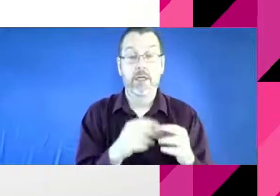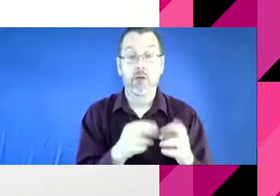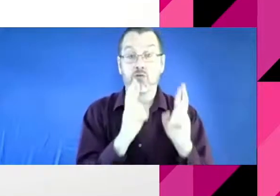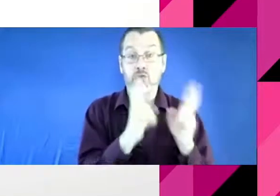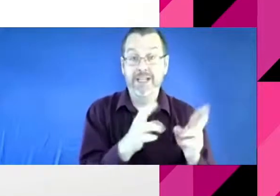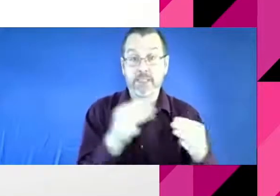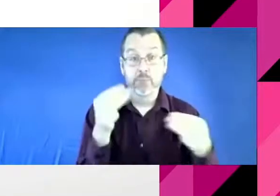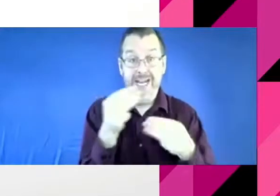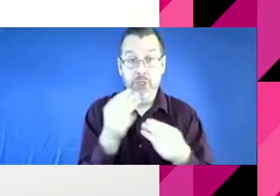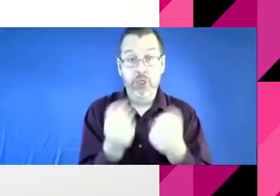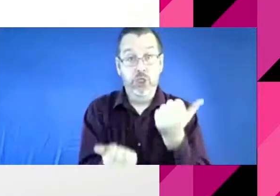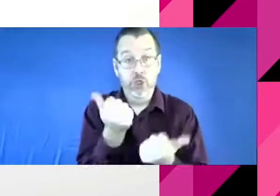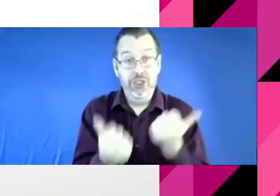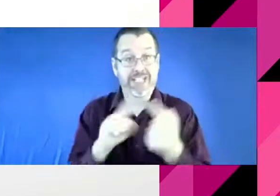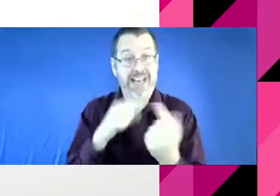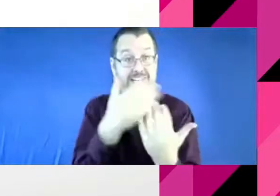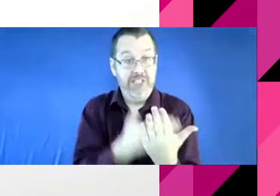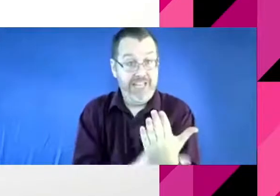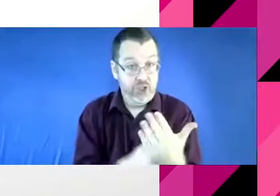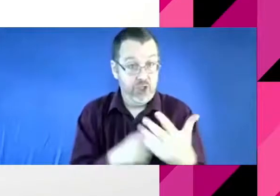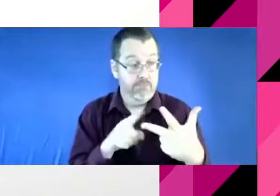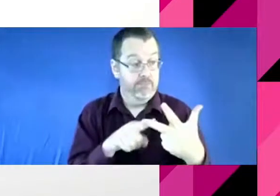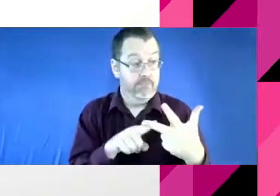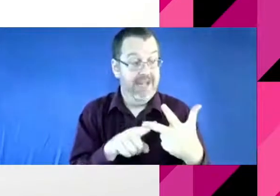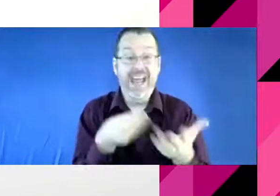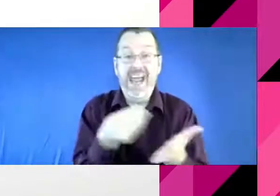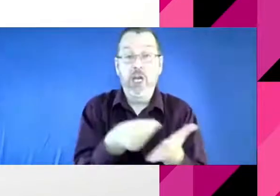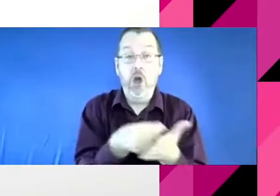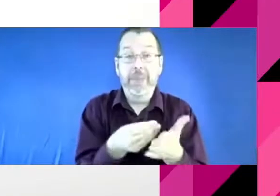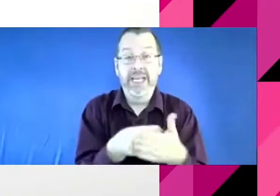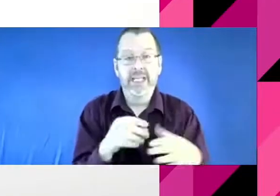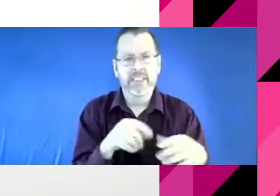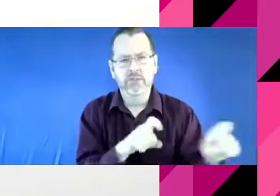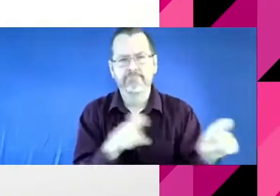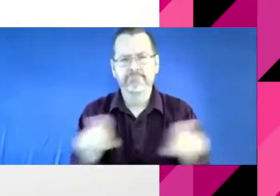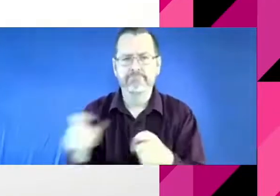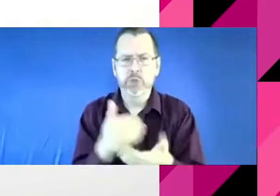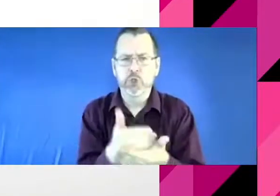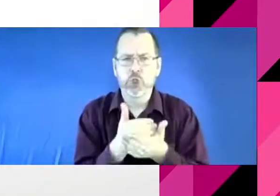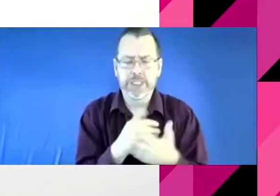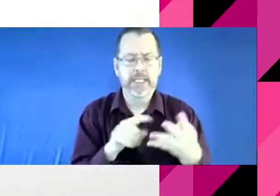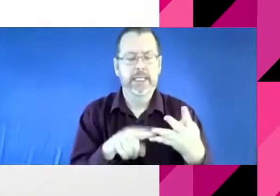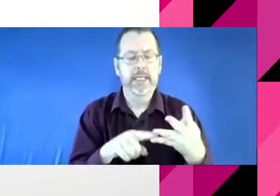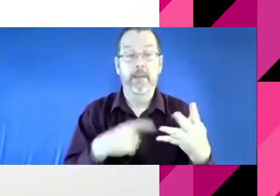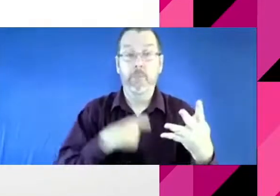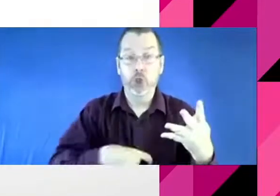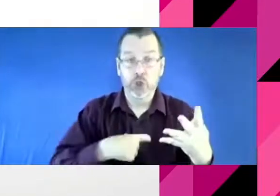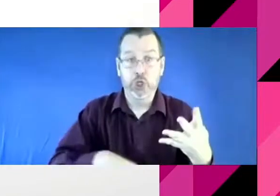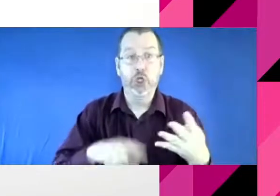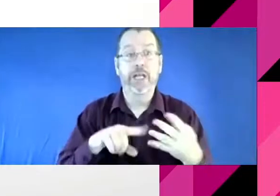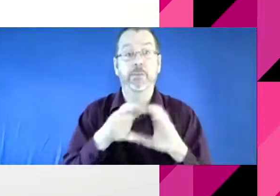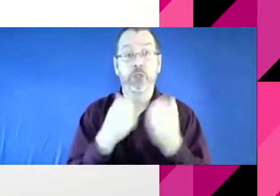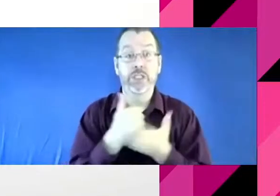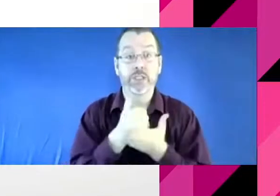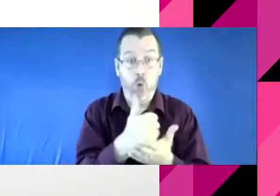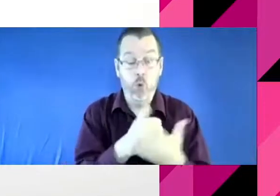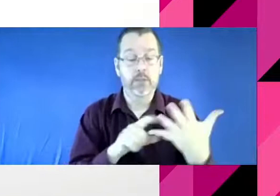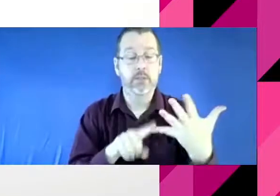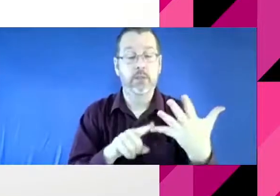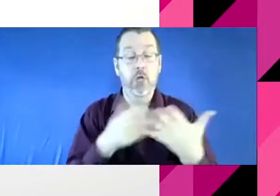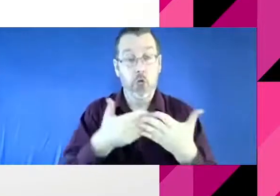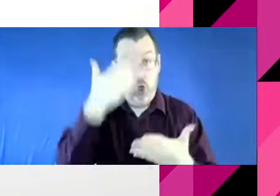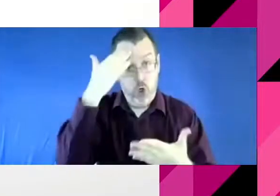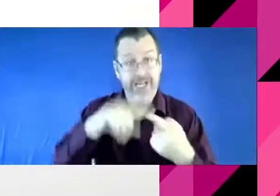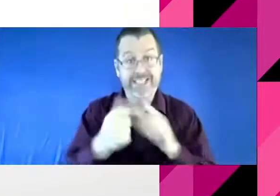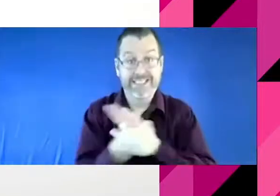rights protection, justice and legislation, economic security, personal and community support, learning and skills, and health